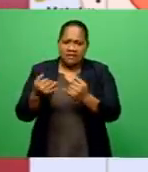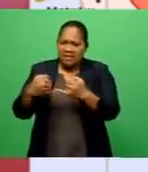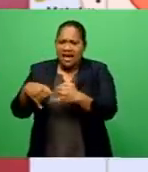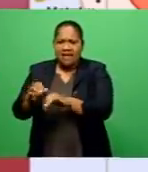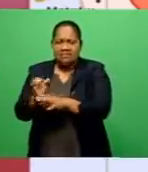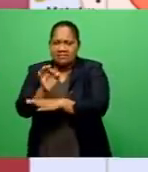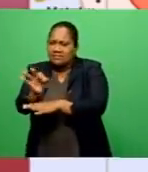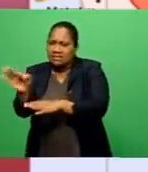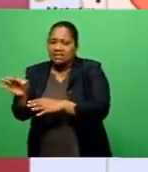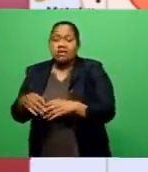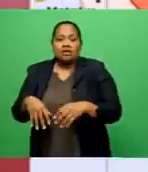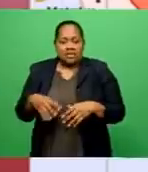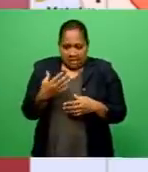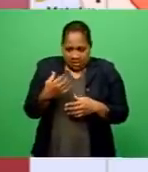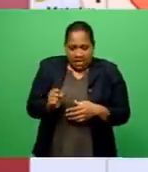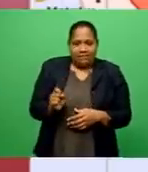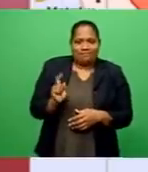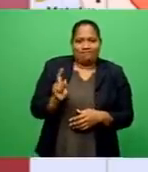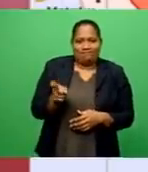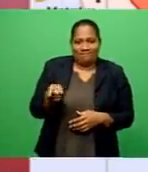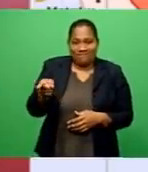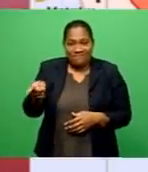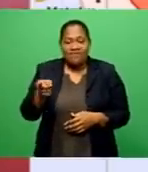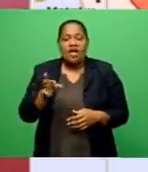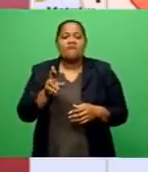warning also remains for